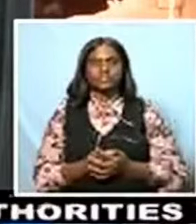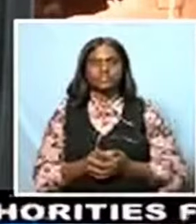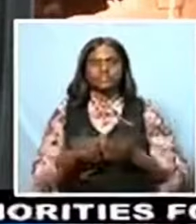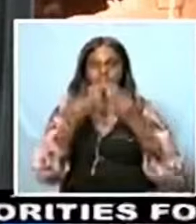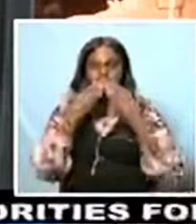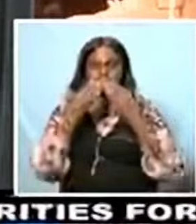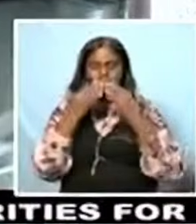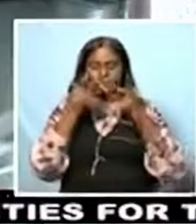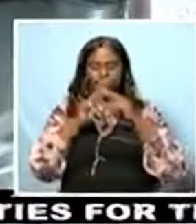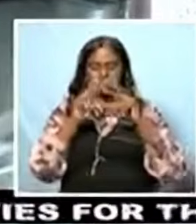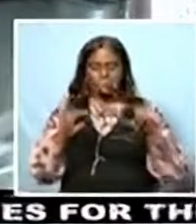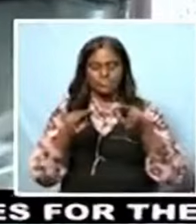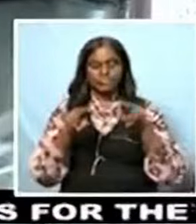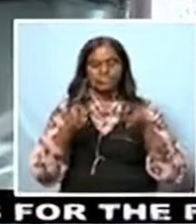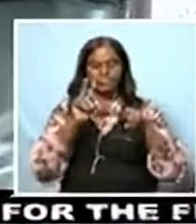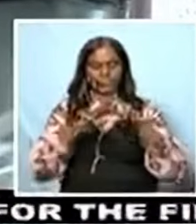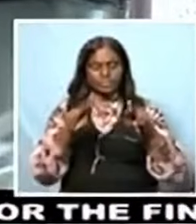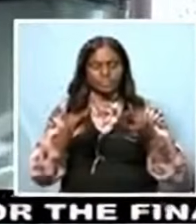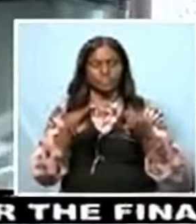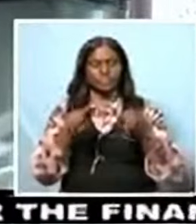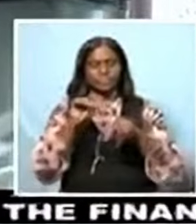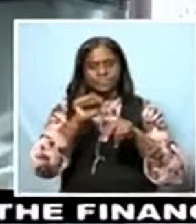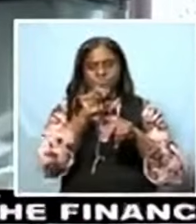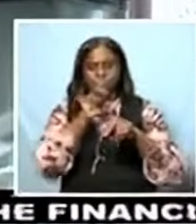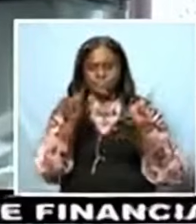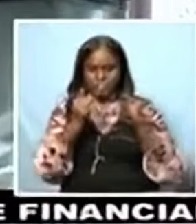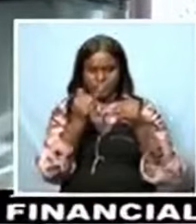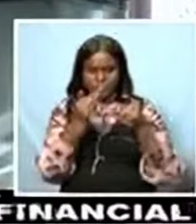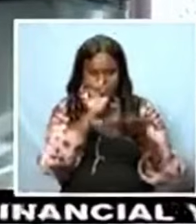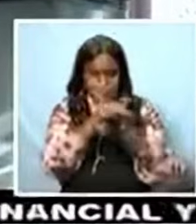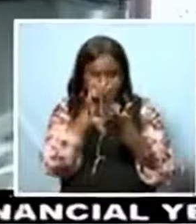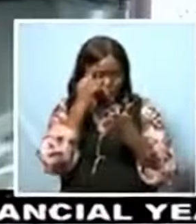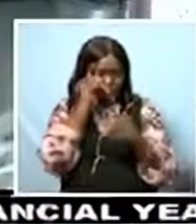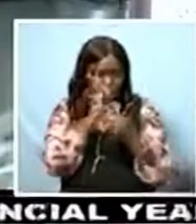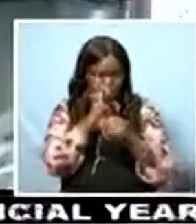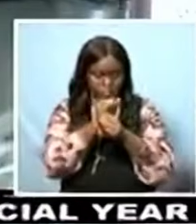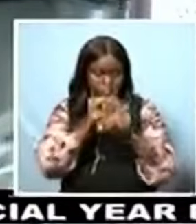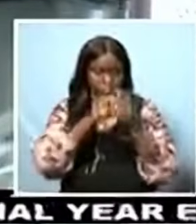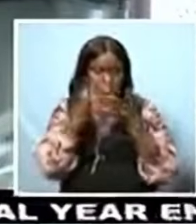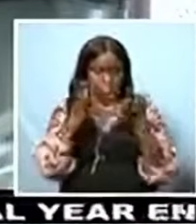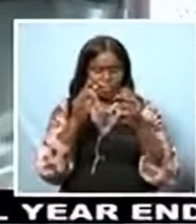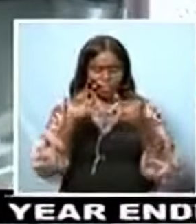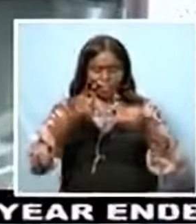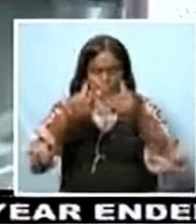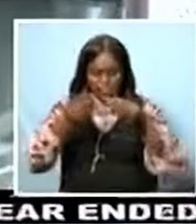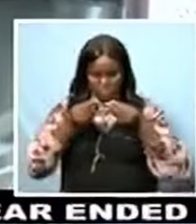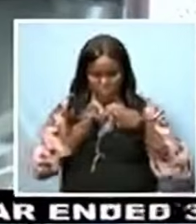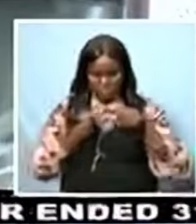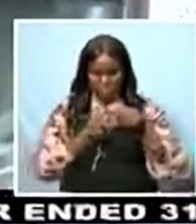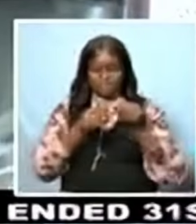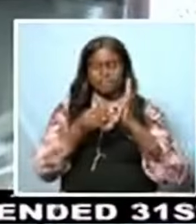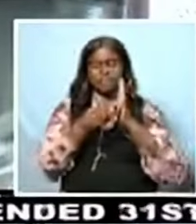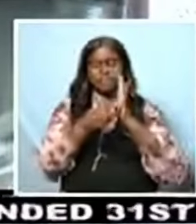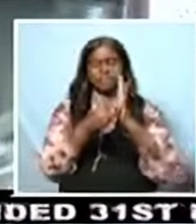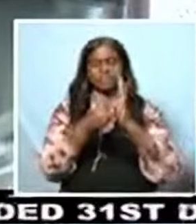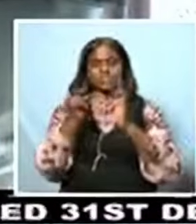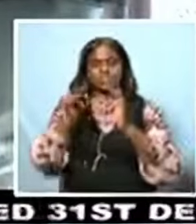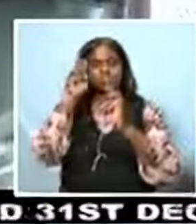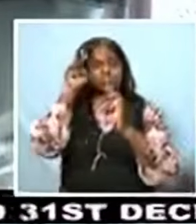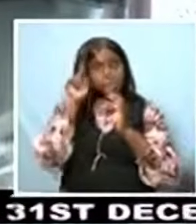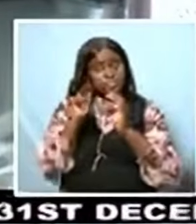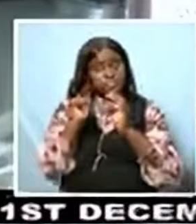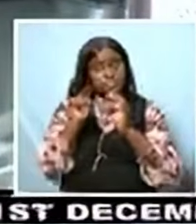Thank you, Chair. Chair, when Cash for Work started, Chair, we're given guidance by the